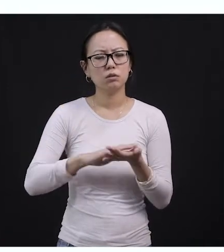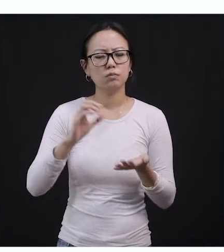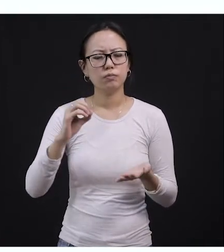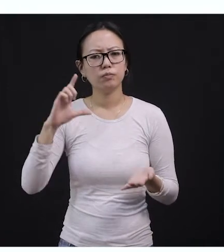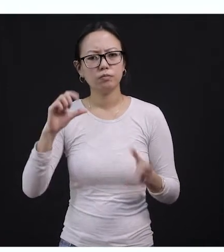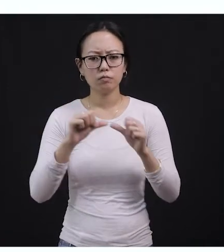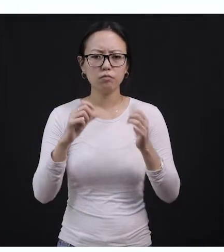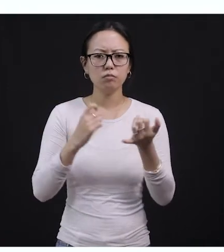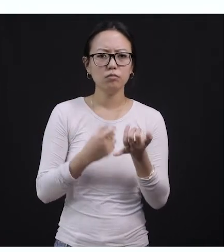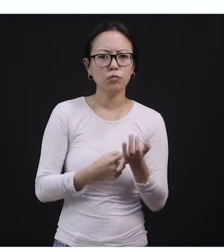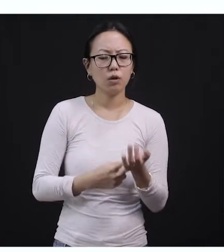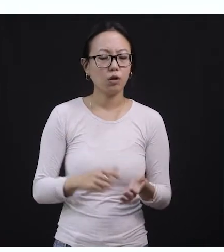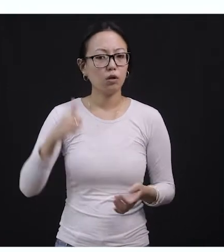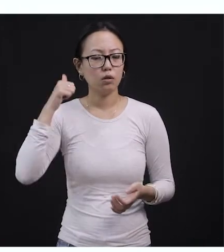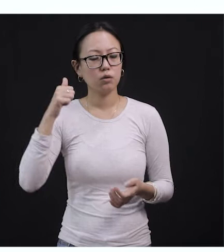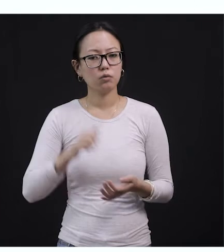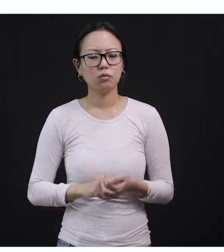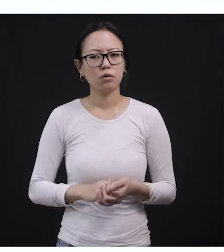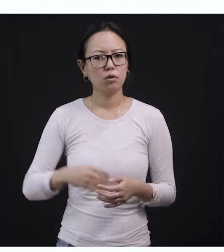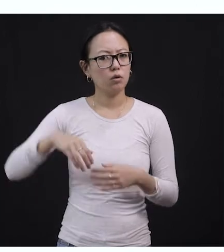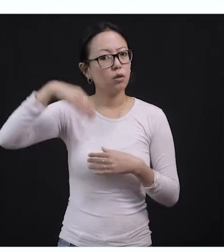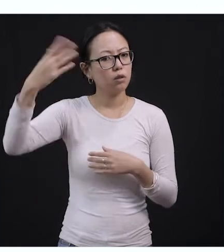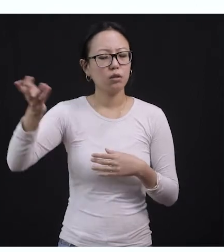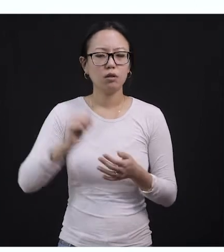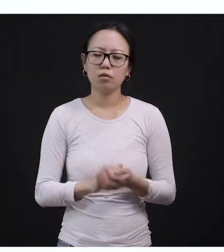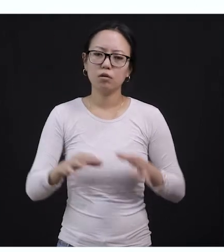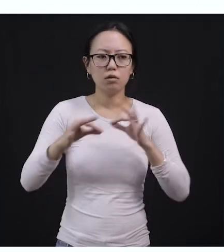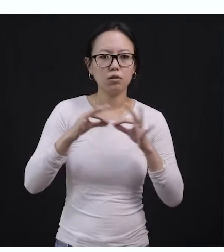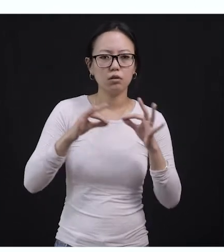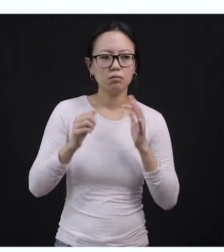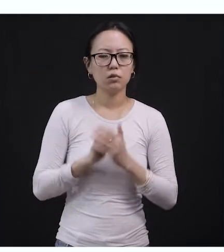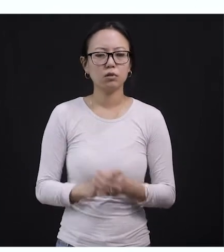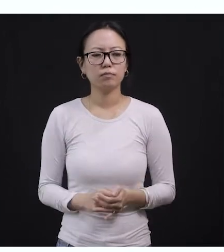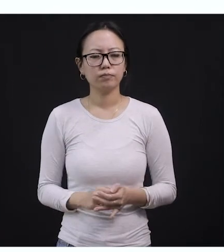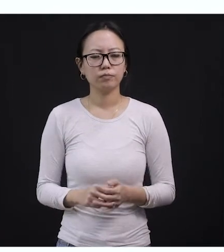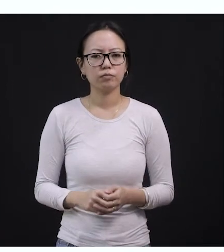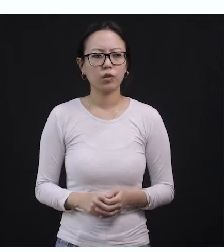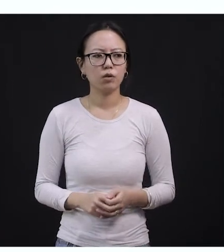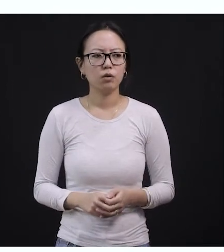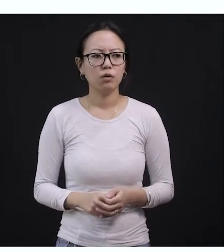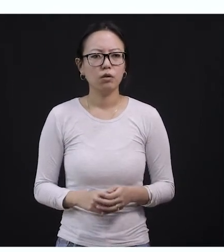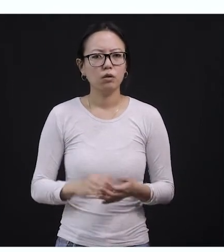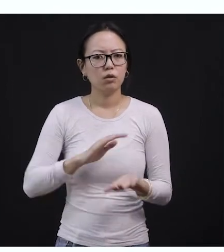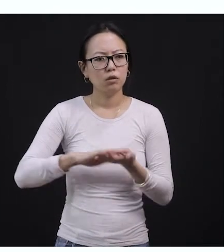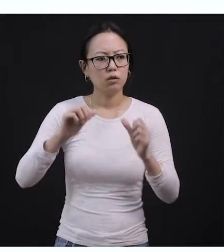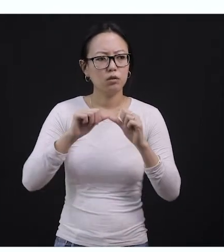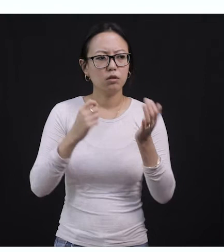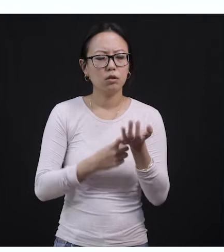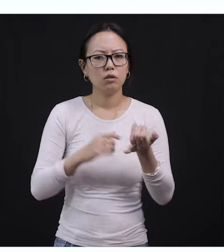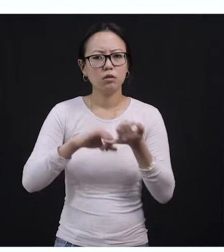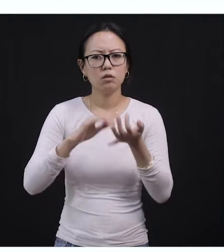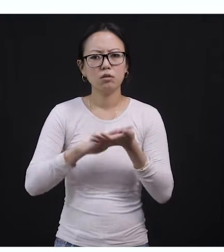part, that is about Nalanda University. So it is said that since Harsha was also a great